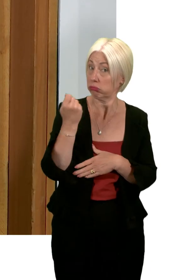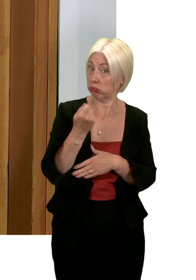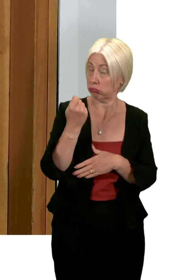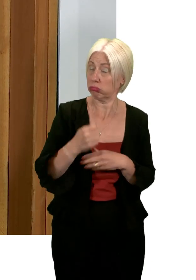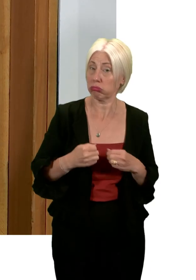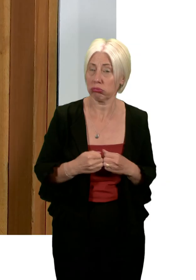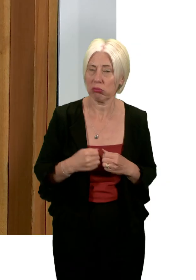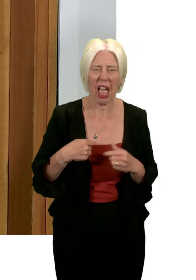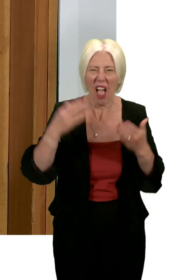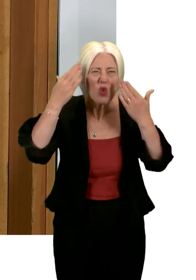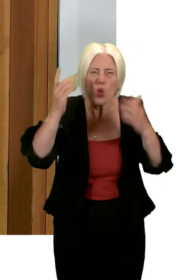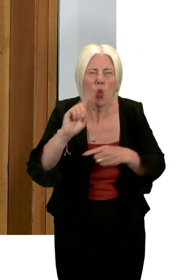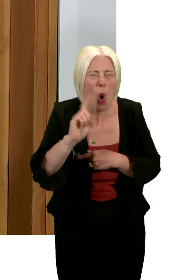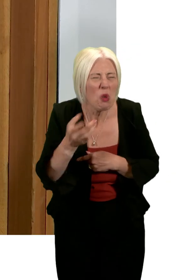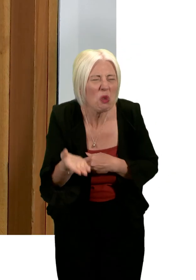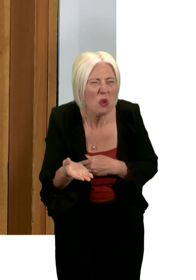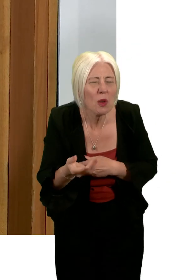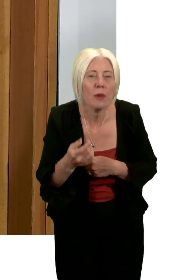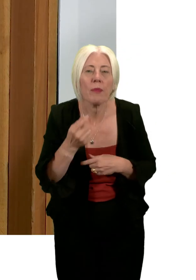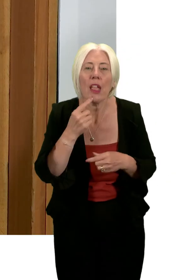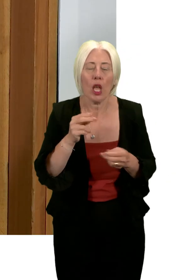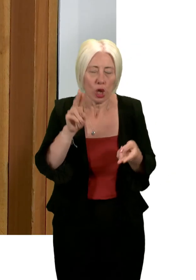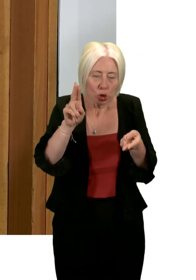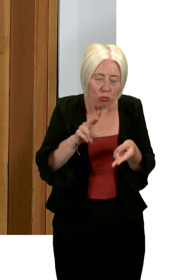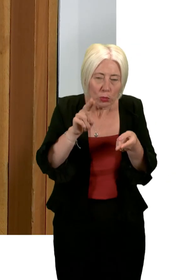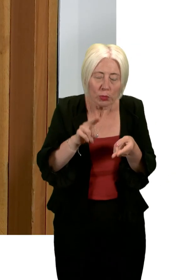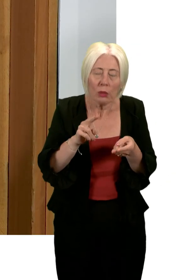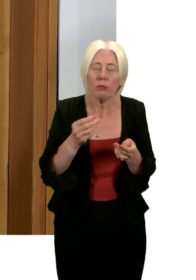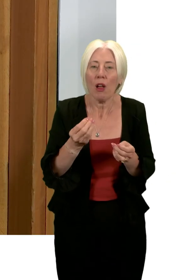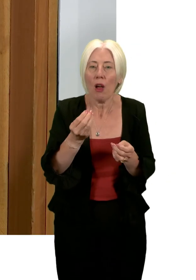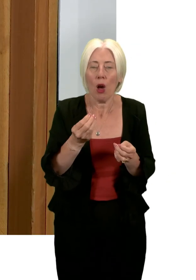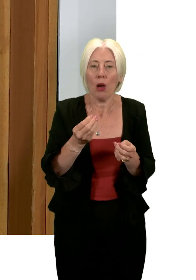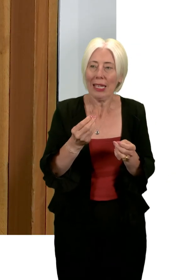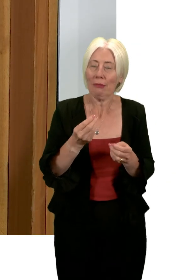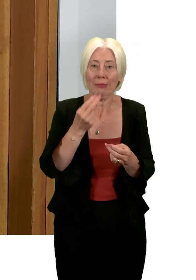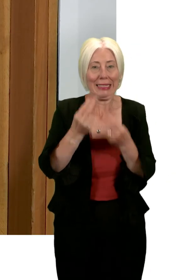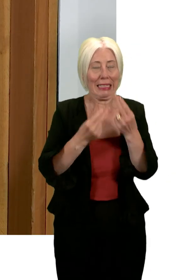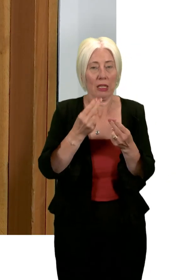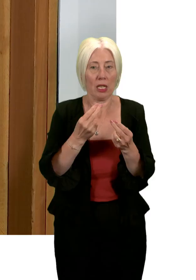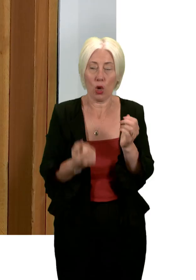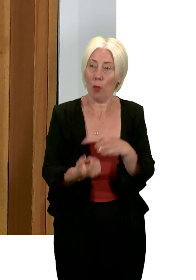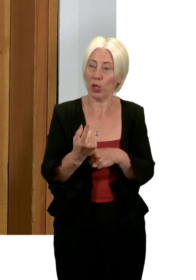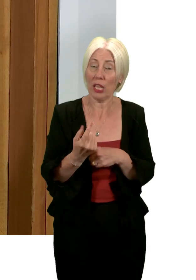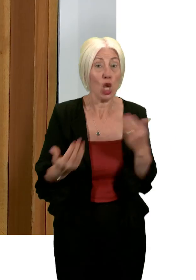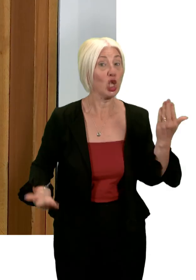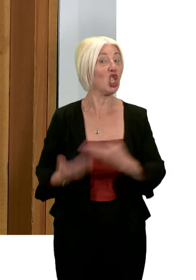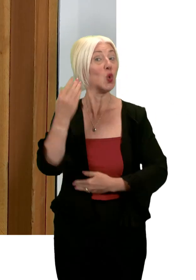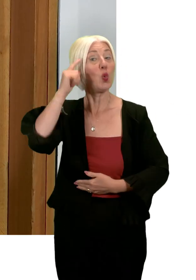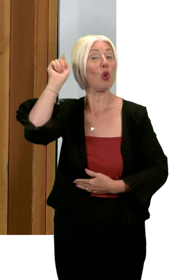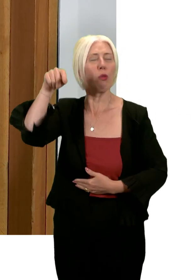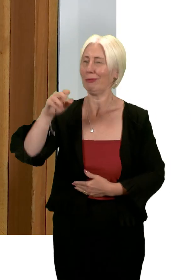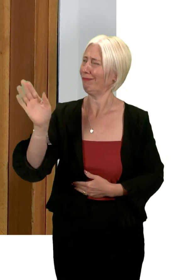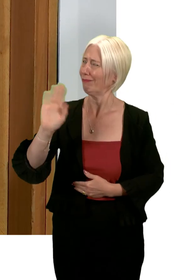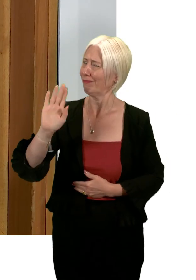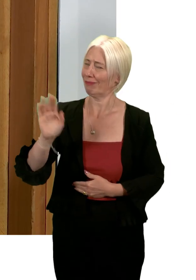that don't know what that is, it's a low-cost eating opportunity, and it's not a new concept. It's something that was